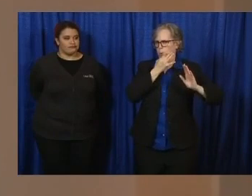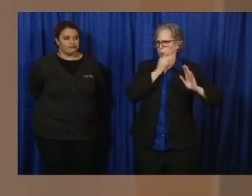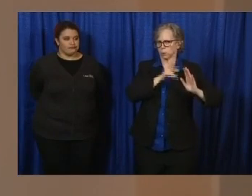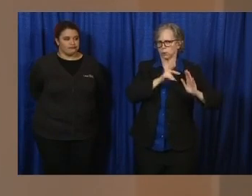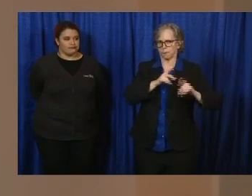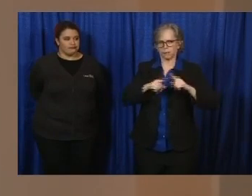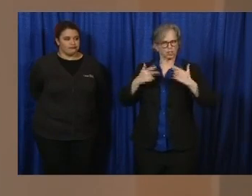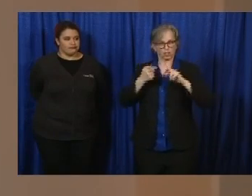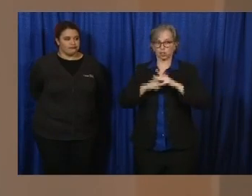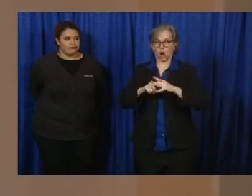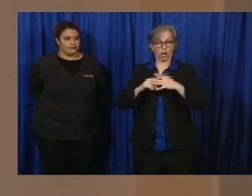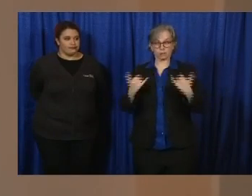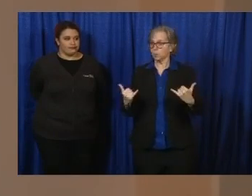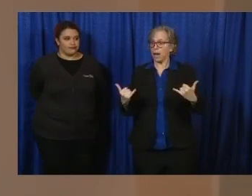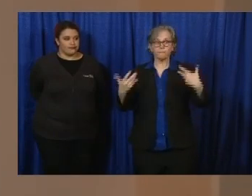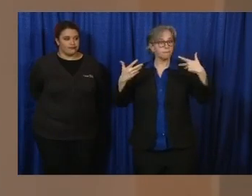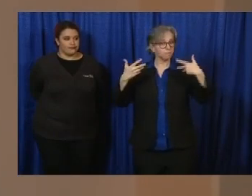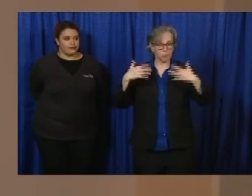up, and they will start